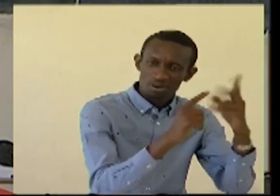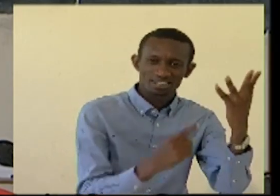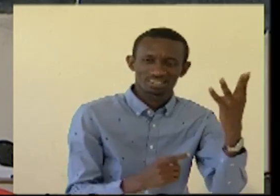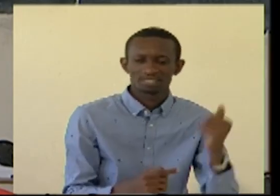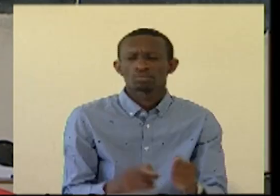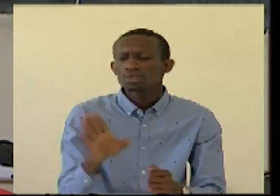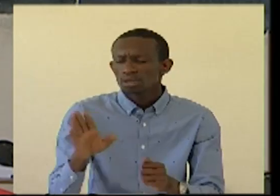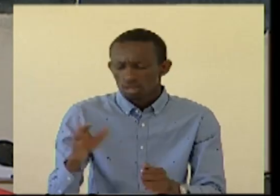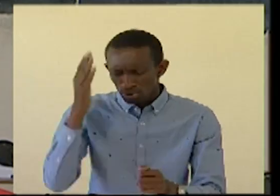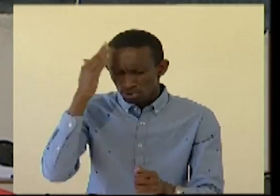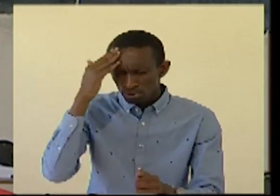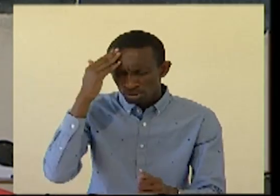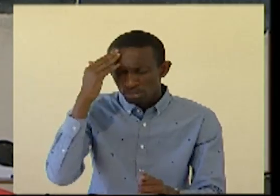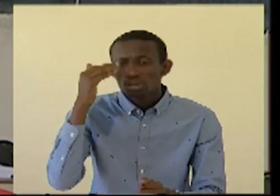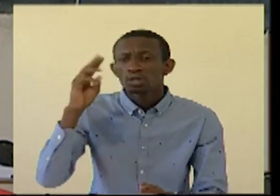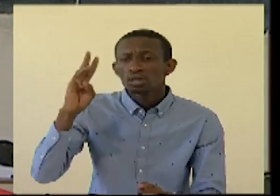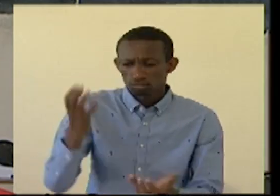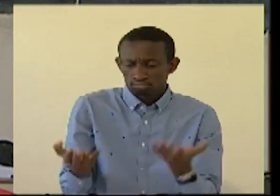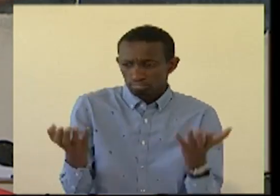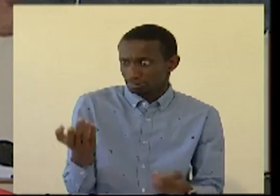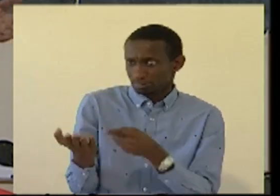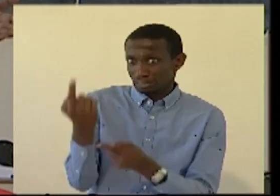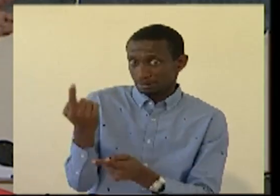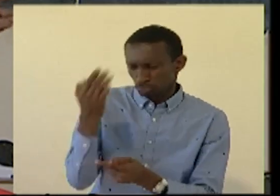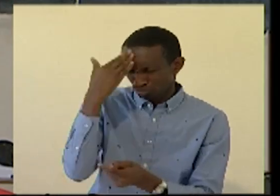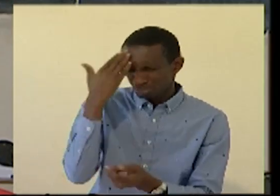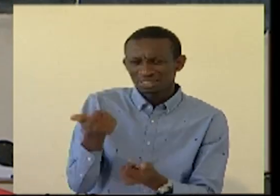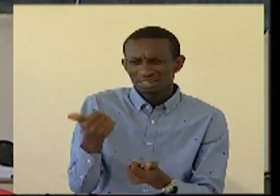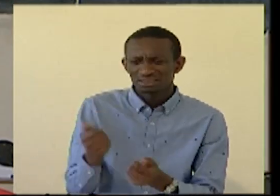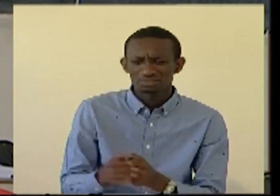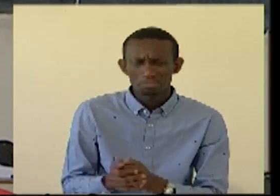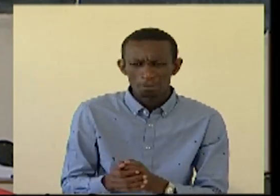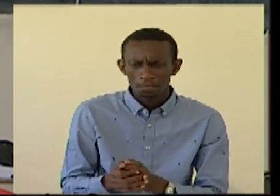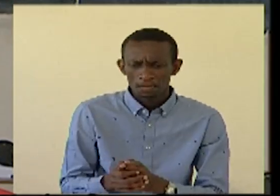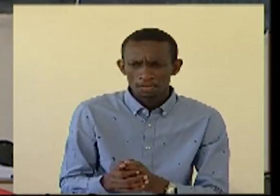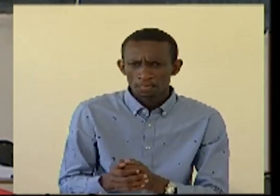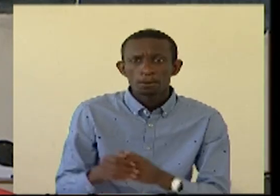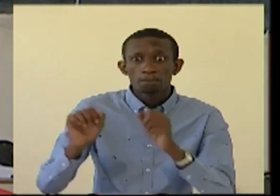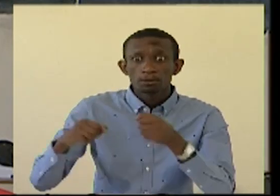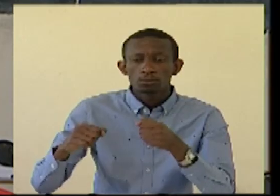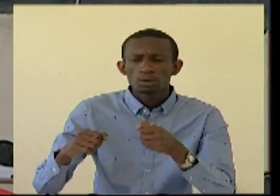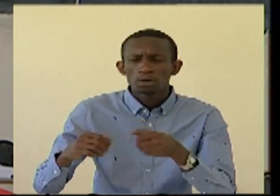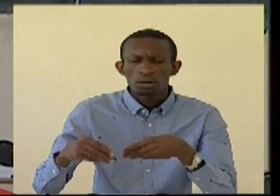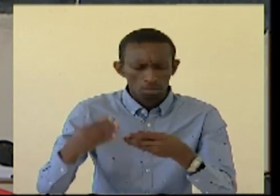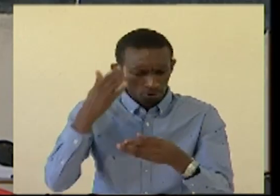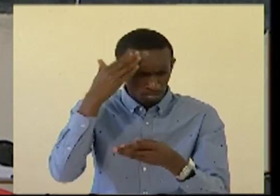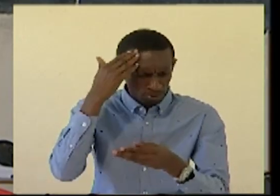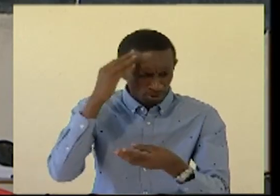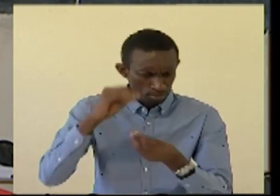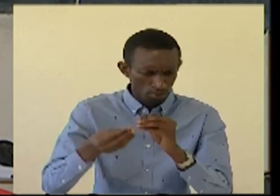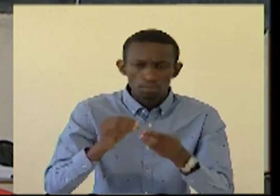dozen, then from the mass you can determine what? You can determine the number